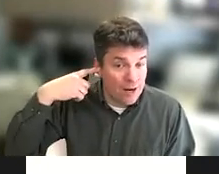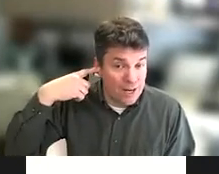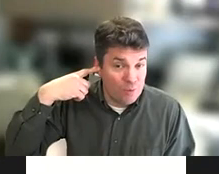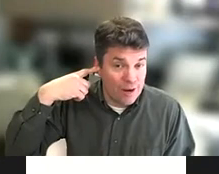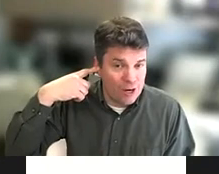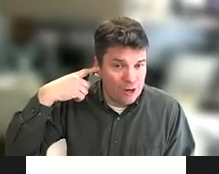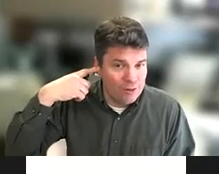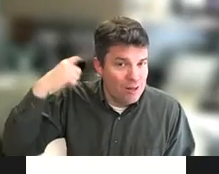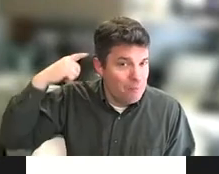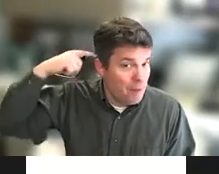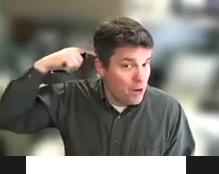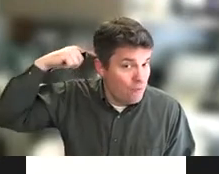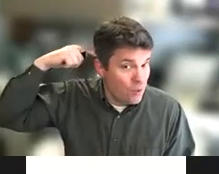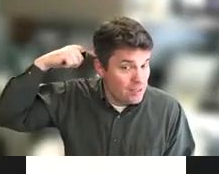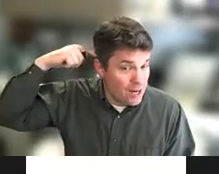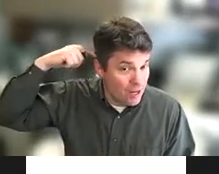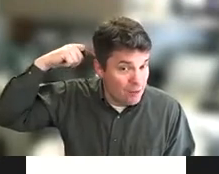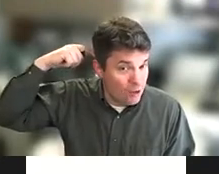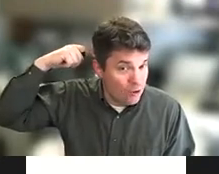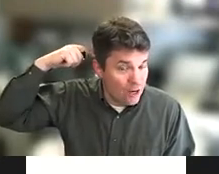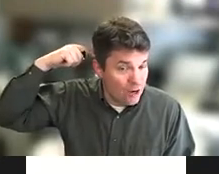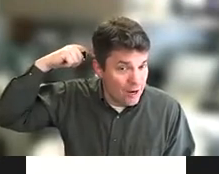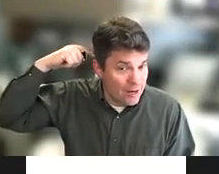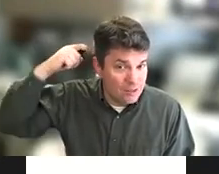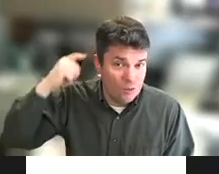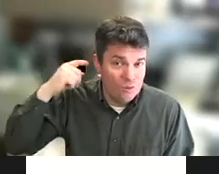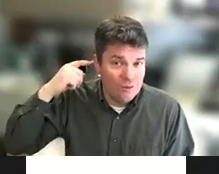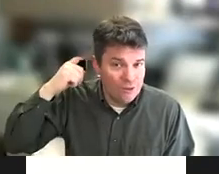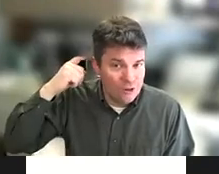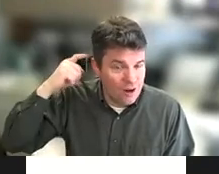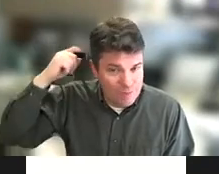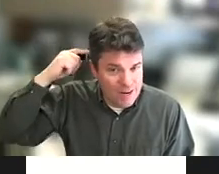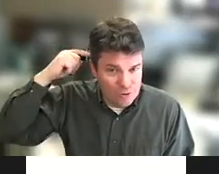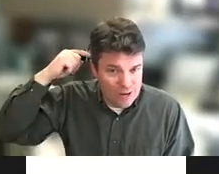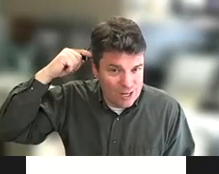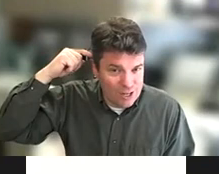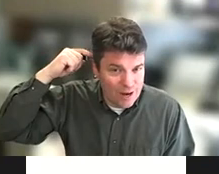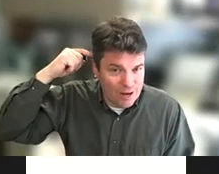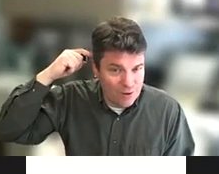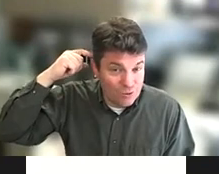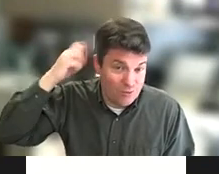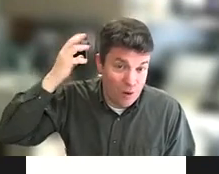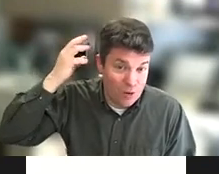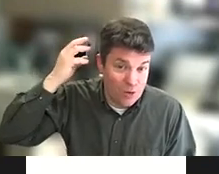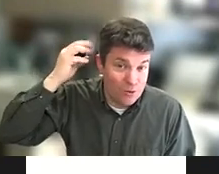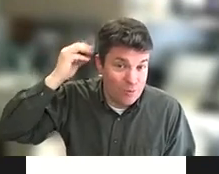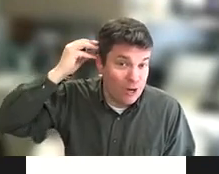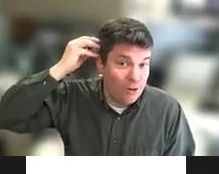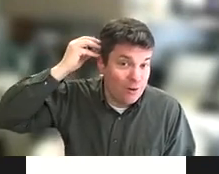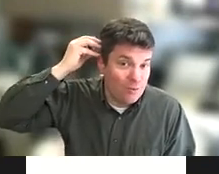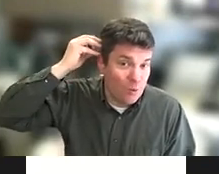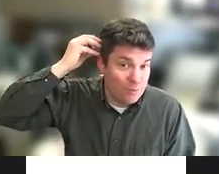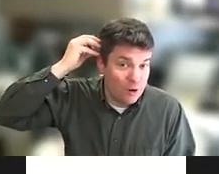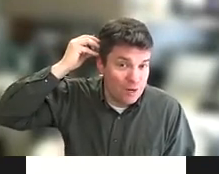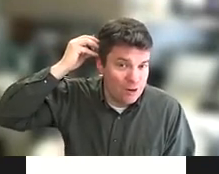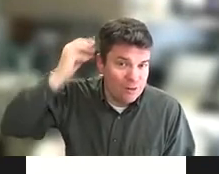were to try to talk into my ear, my microphone is actually up here on the hearing aid, so they're not speaking directly into the microphone. So if they wanted to whisper in my